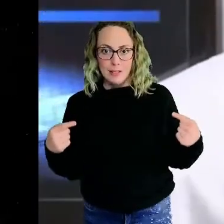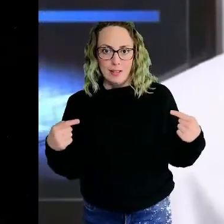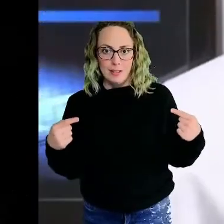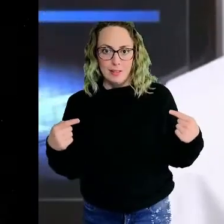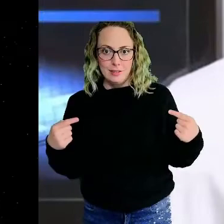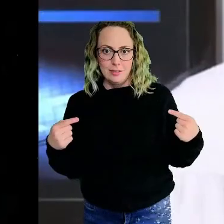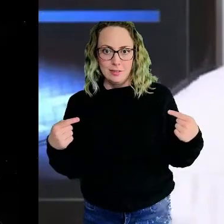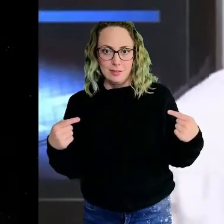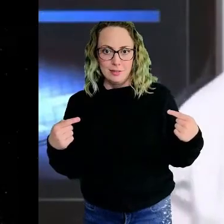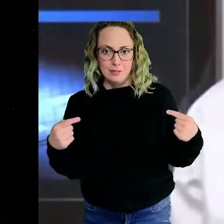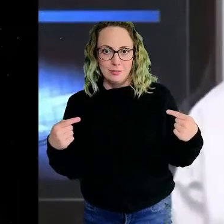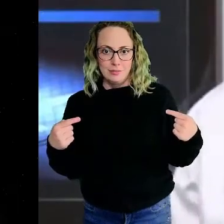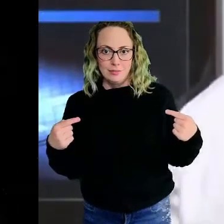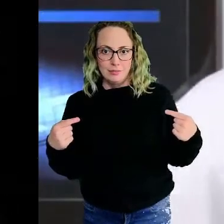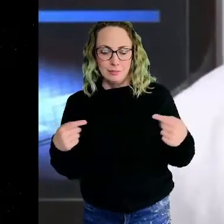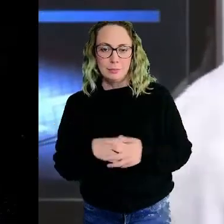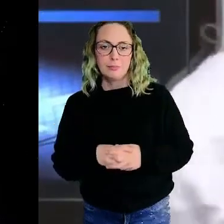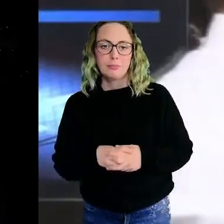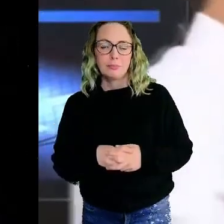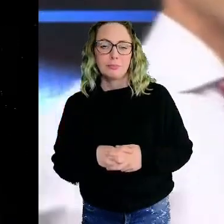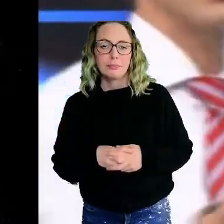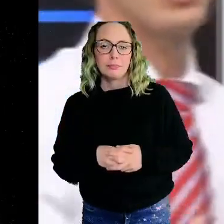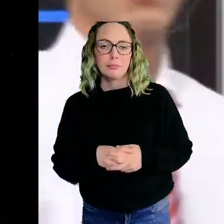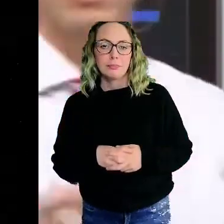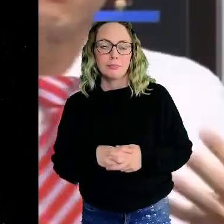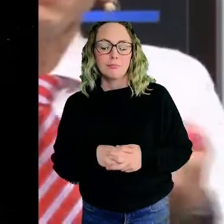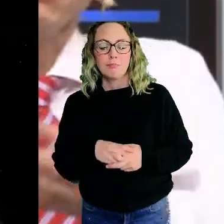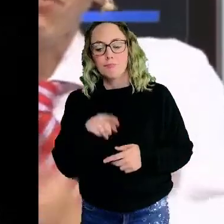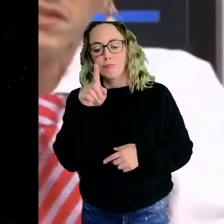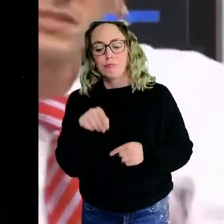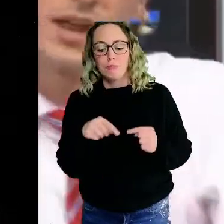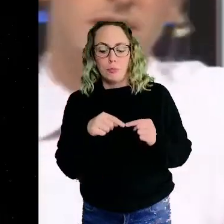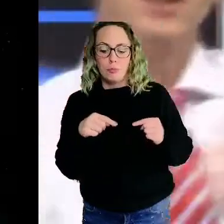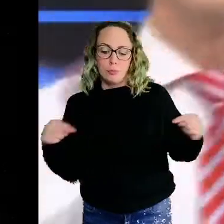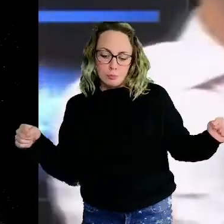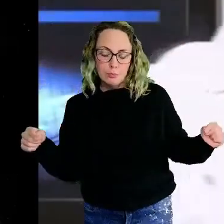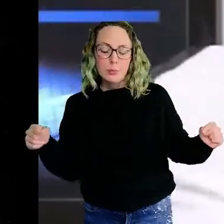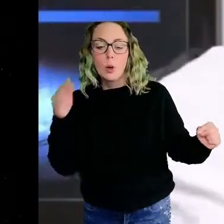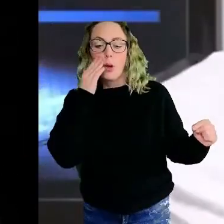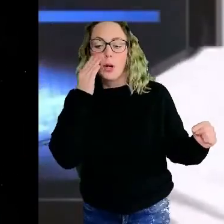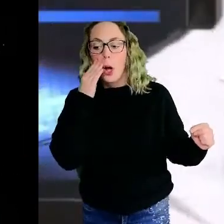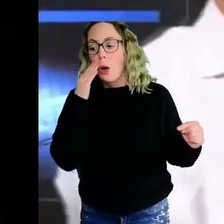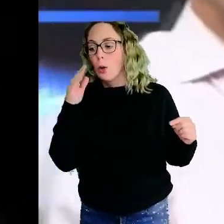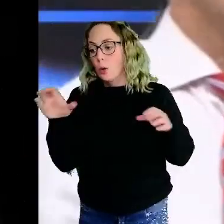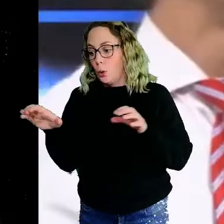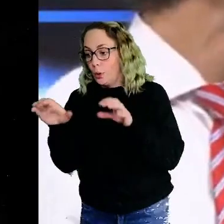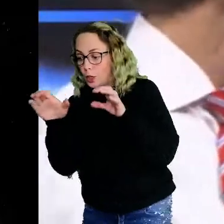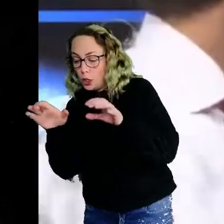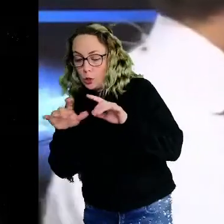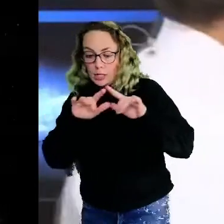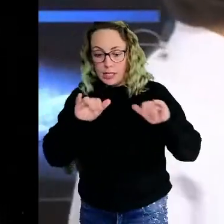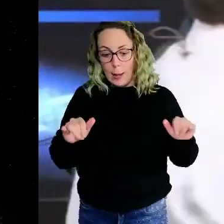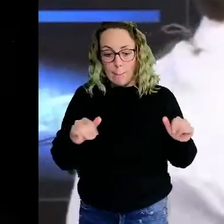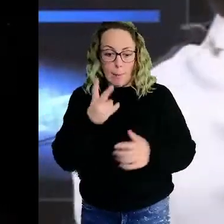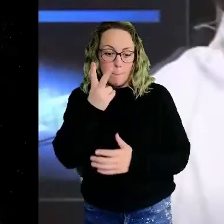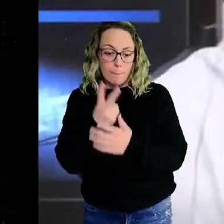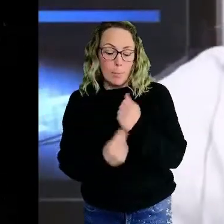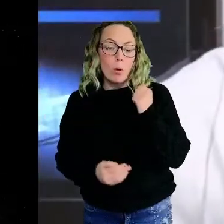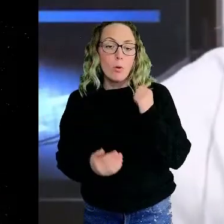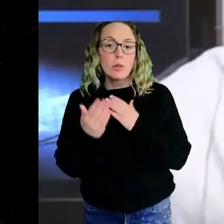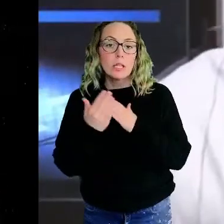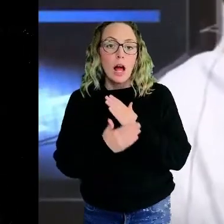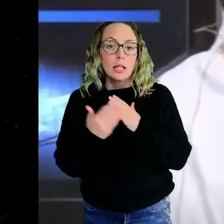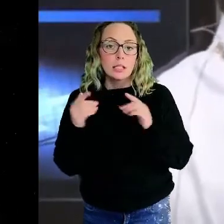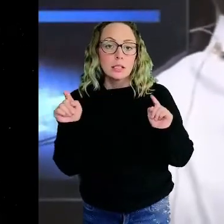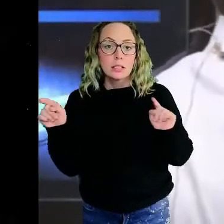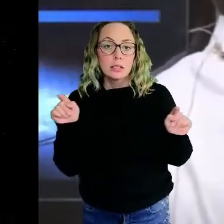be fair, draw upside down T to make sure that whatever we do to one side, we do to the other side. So we have